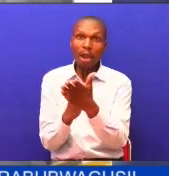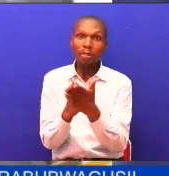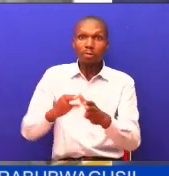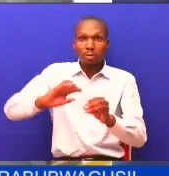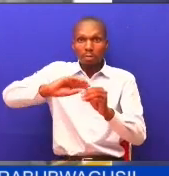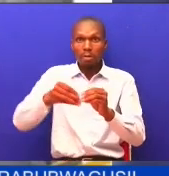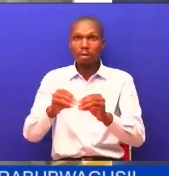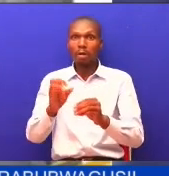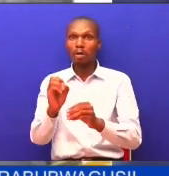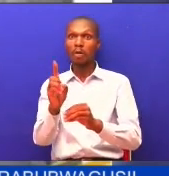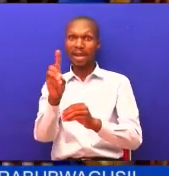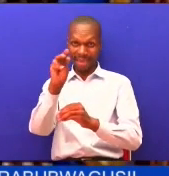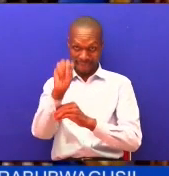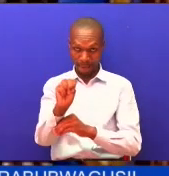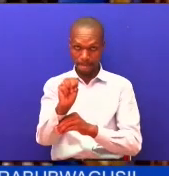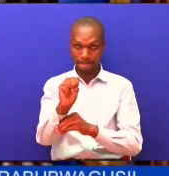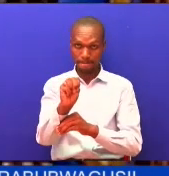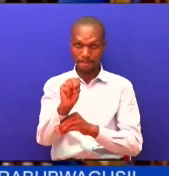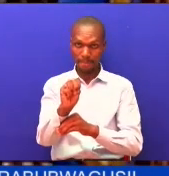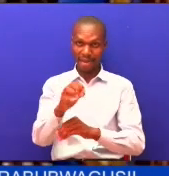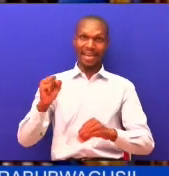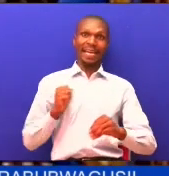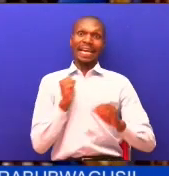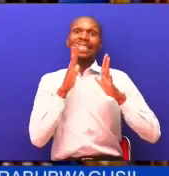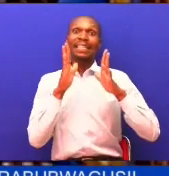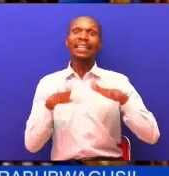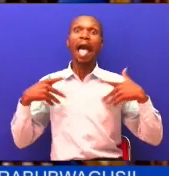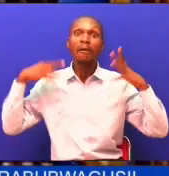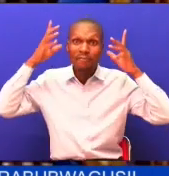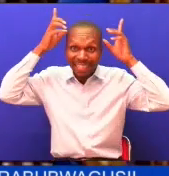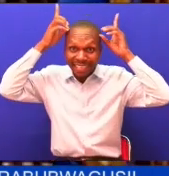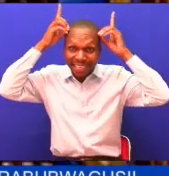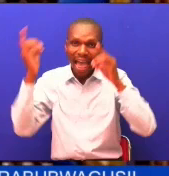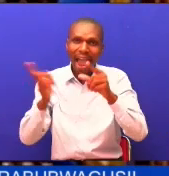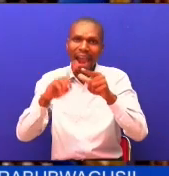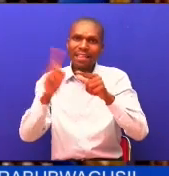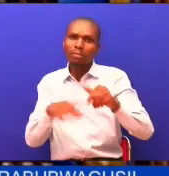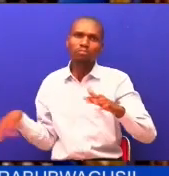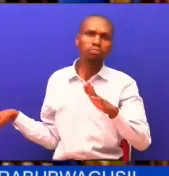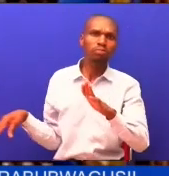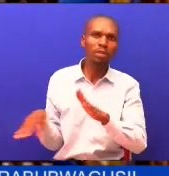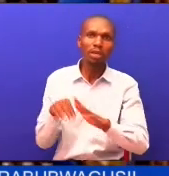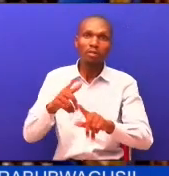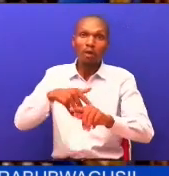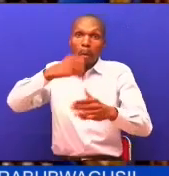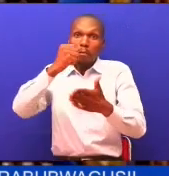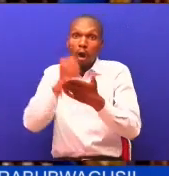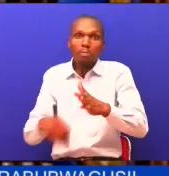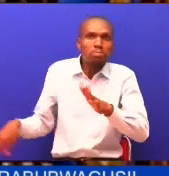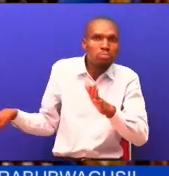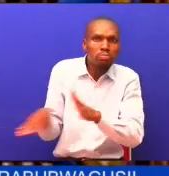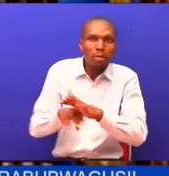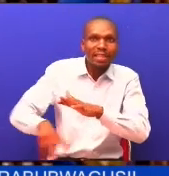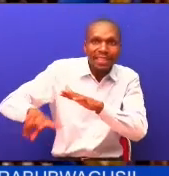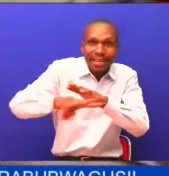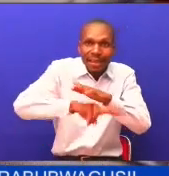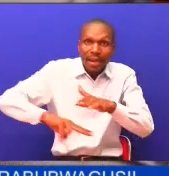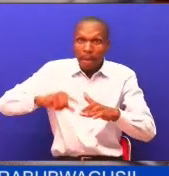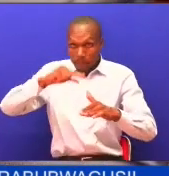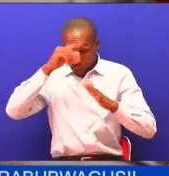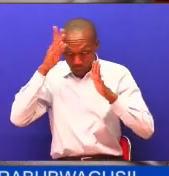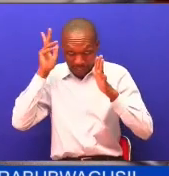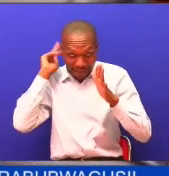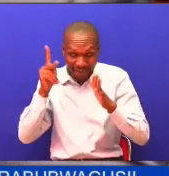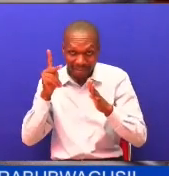ya ODM. The Senate has resolved to remove from office by impeachment Honorable Dr. Robert